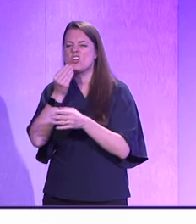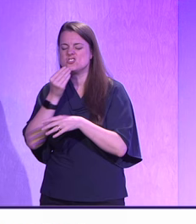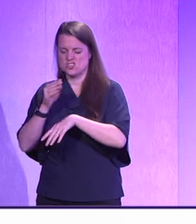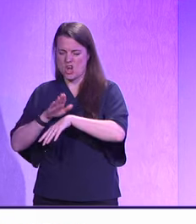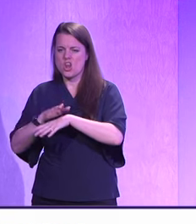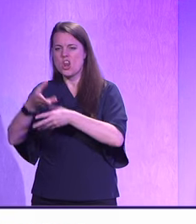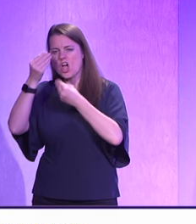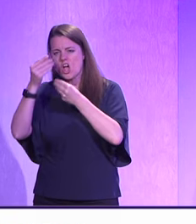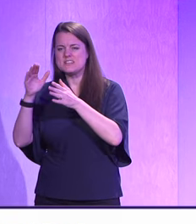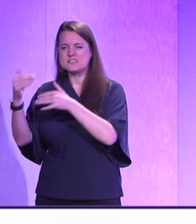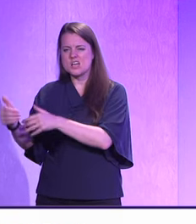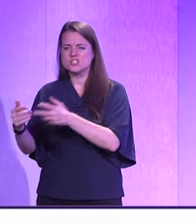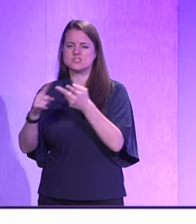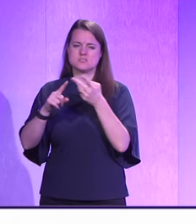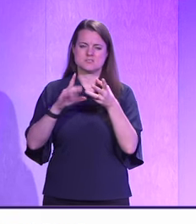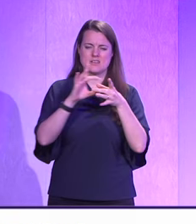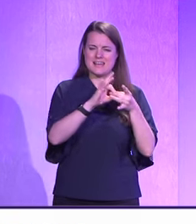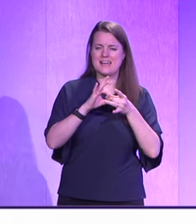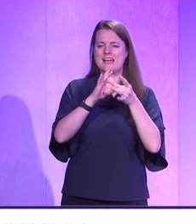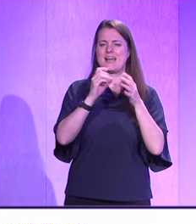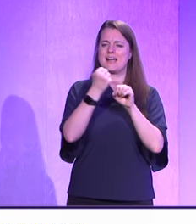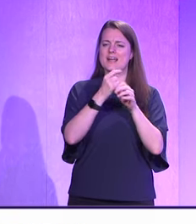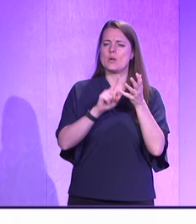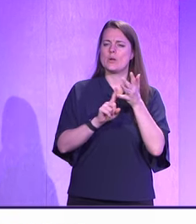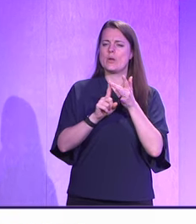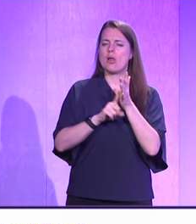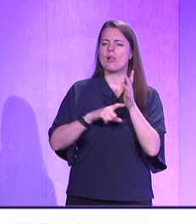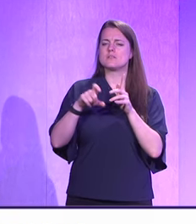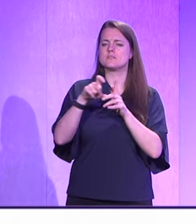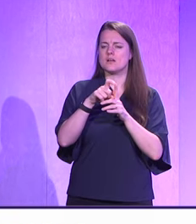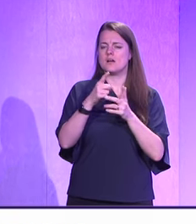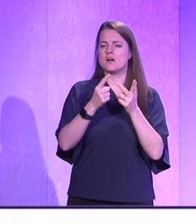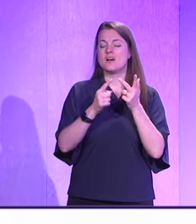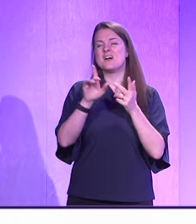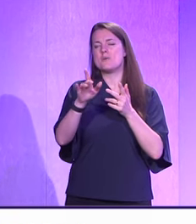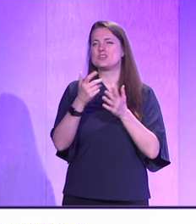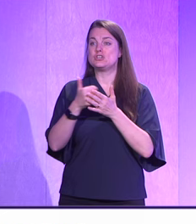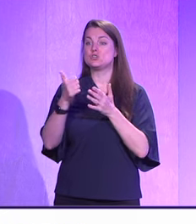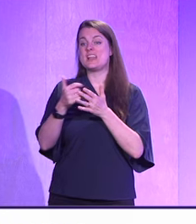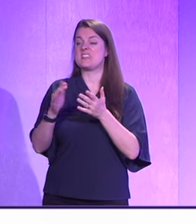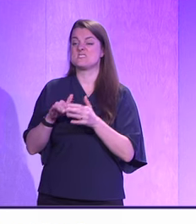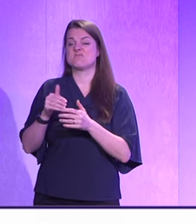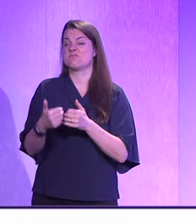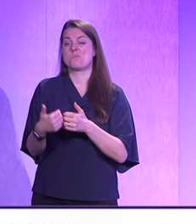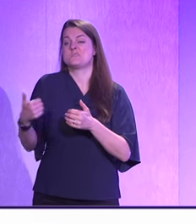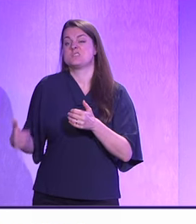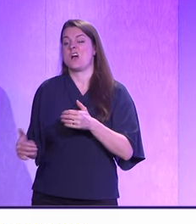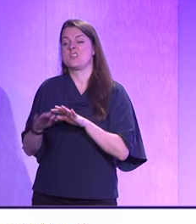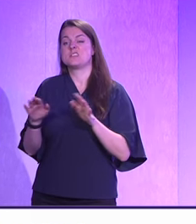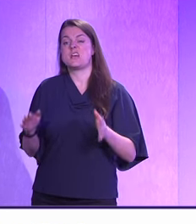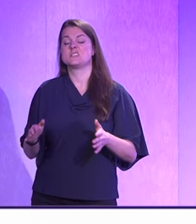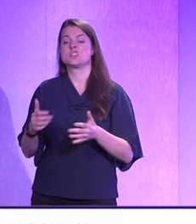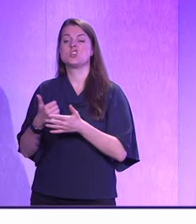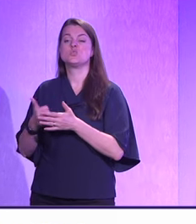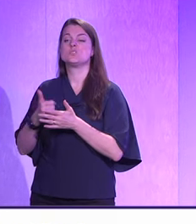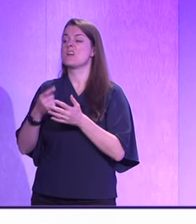sessions, communities of practice, and these kind of things. Often in many organizations, these things are sort of done like side of desk. It's a few people